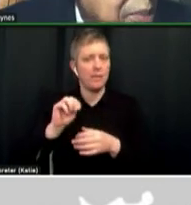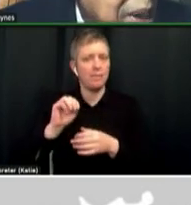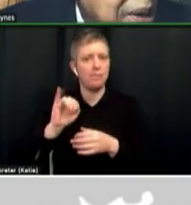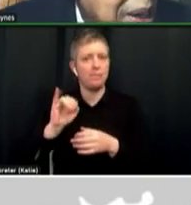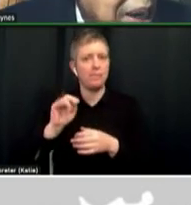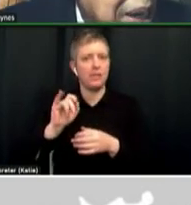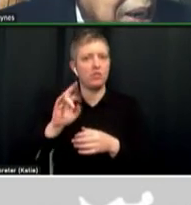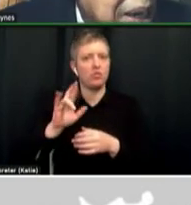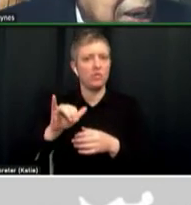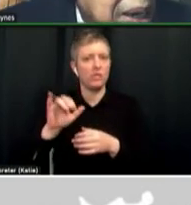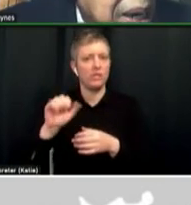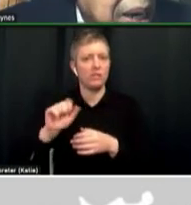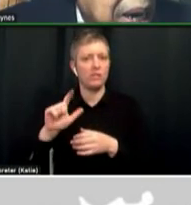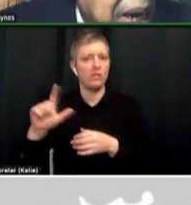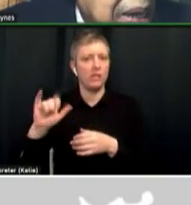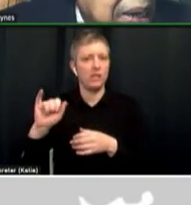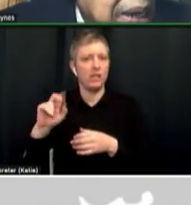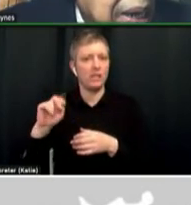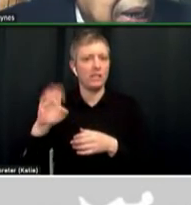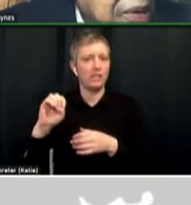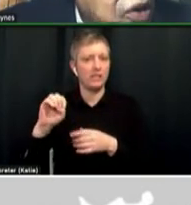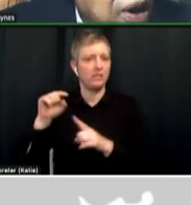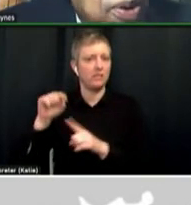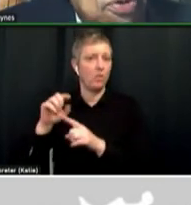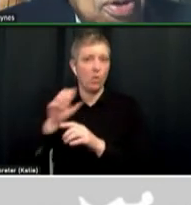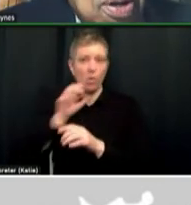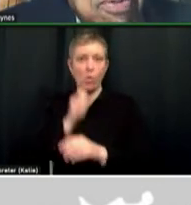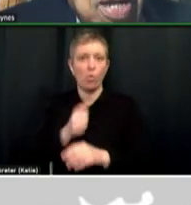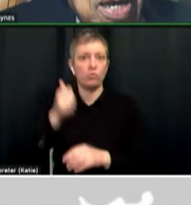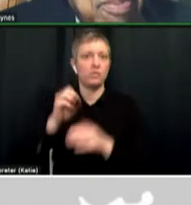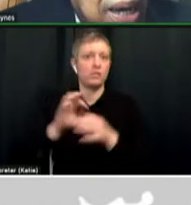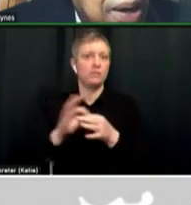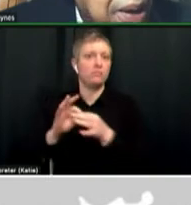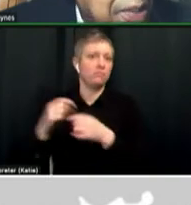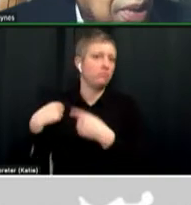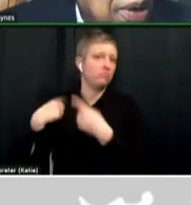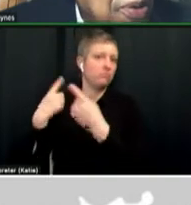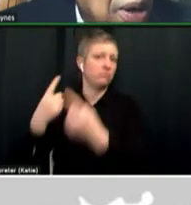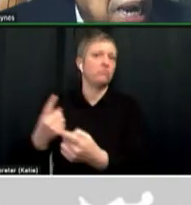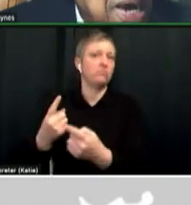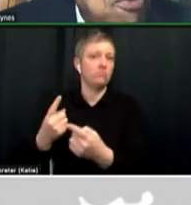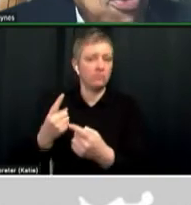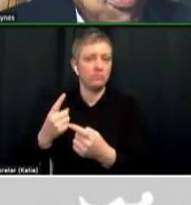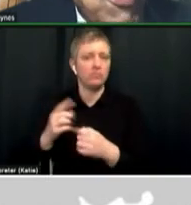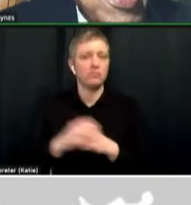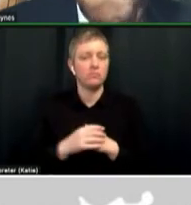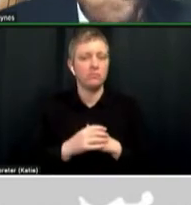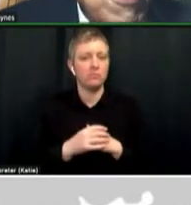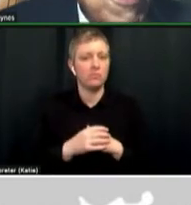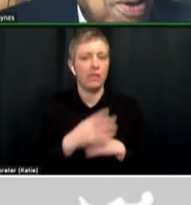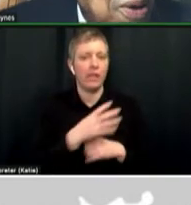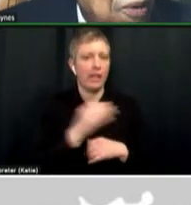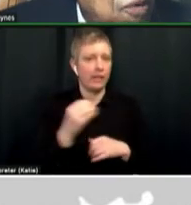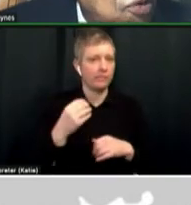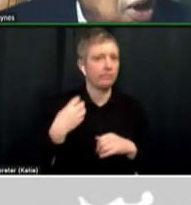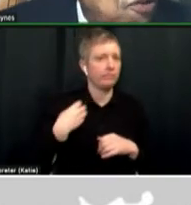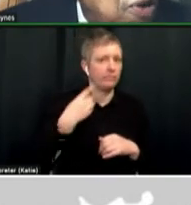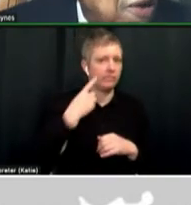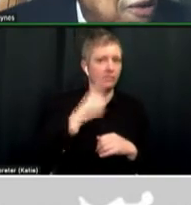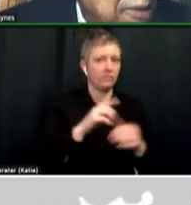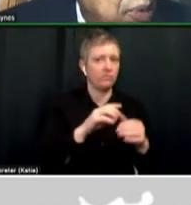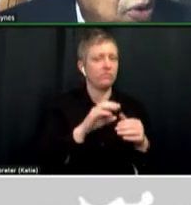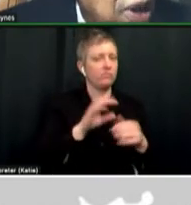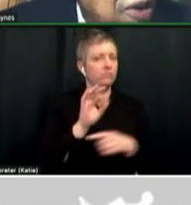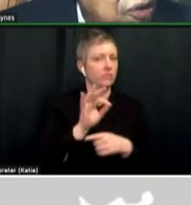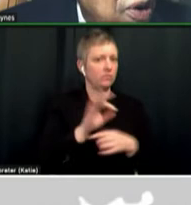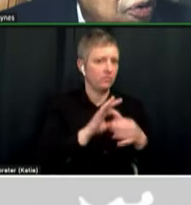Northeast community, and the chairperson of the Abana Ministerial Alliance Coalition for